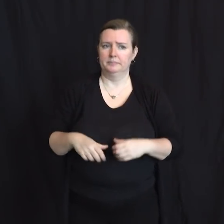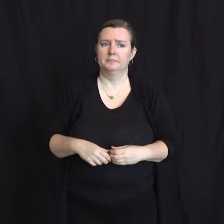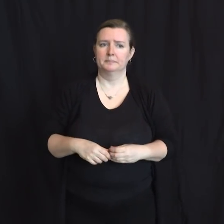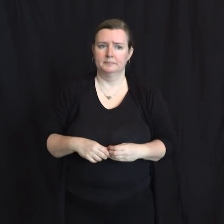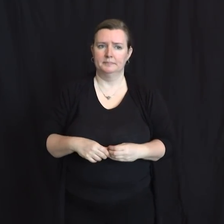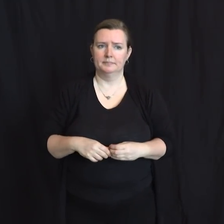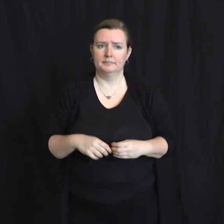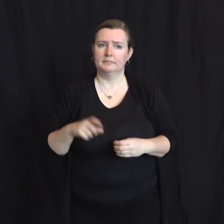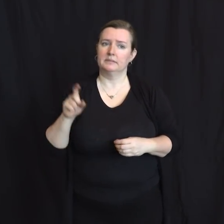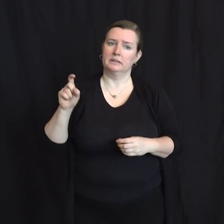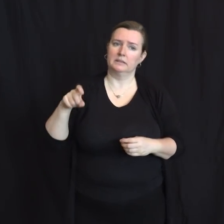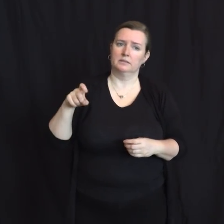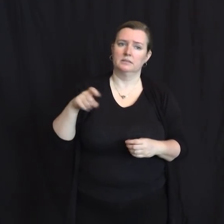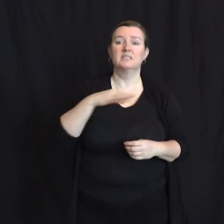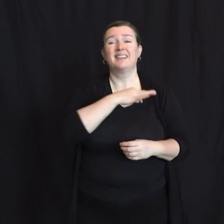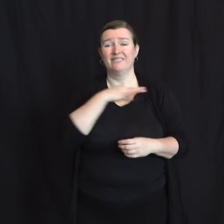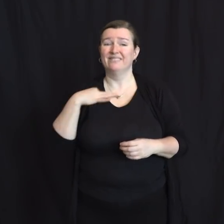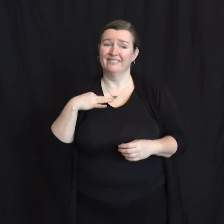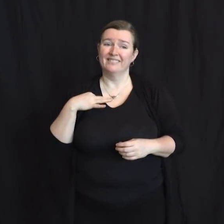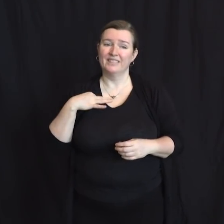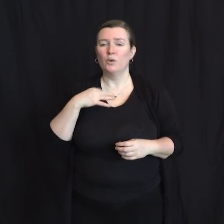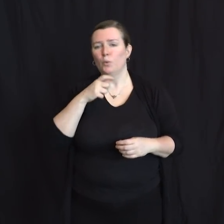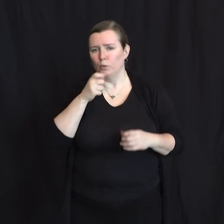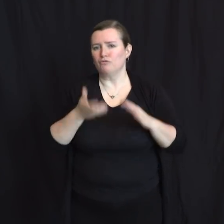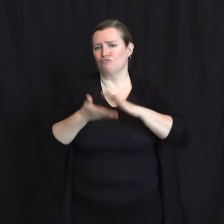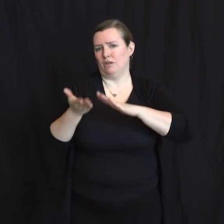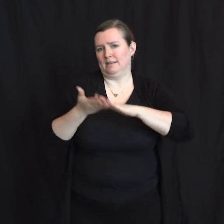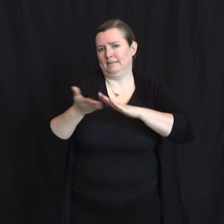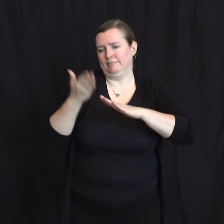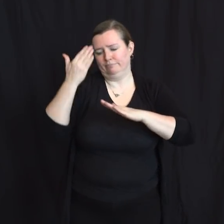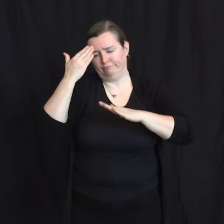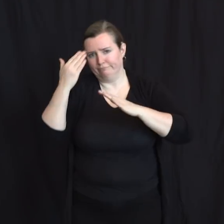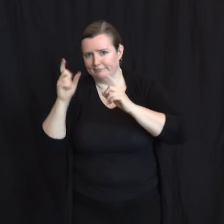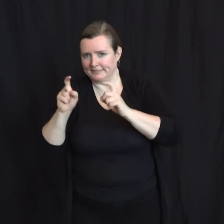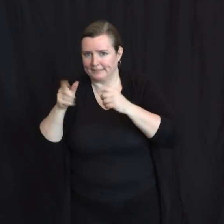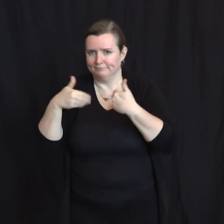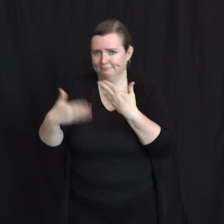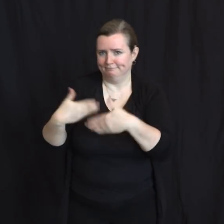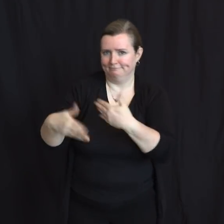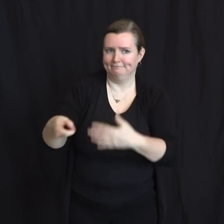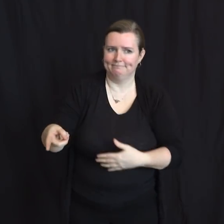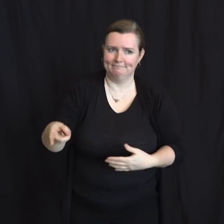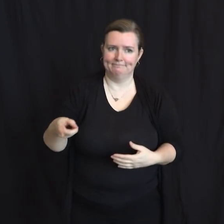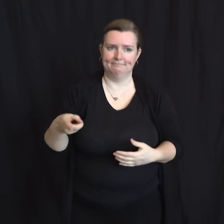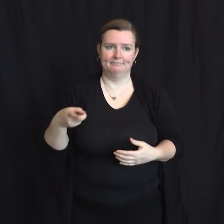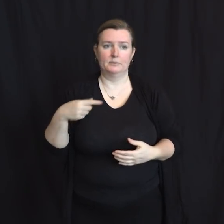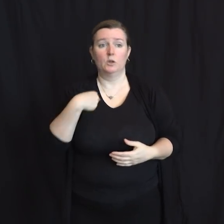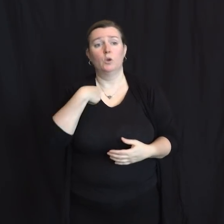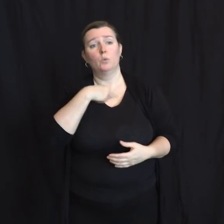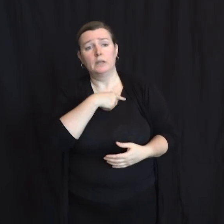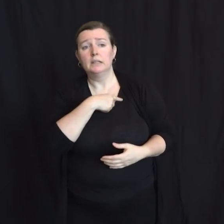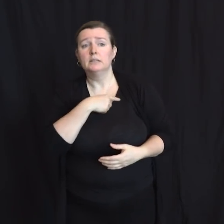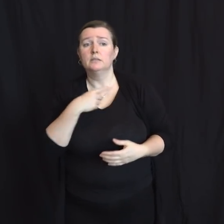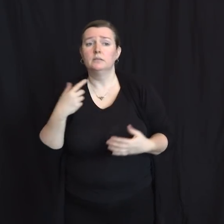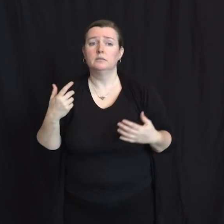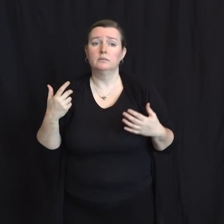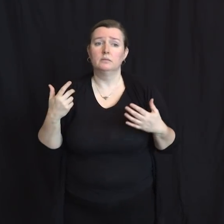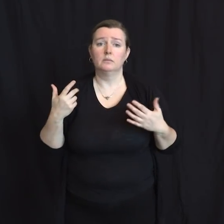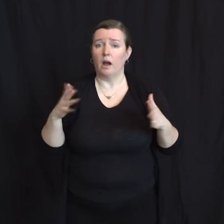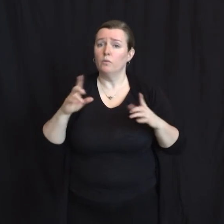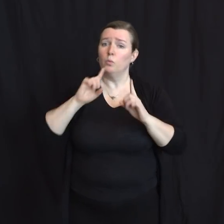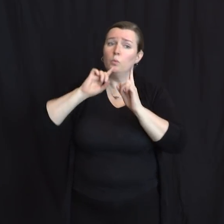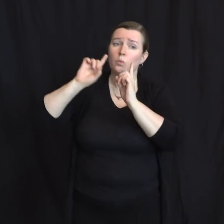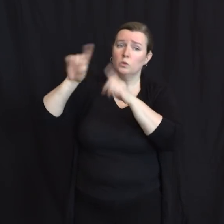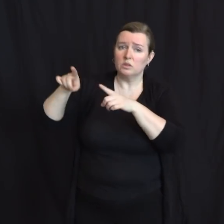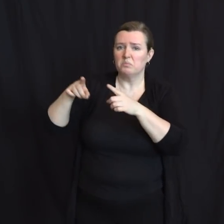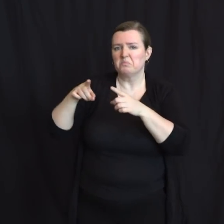manpower, the technicians to be able to man it. And so we already actually have ordered the equipment for the